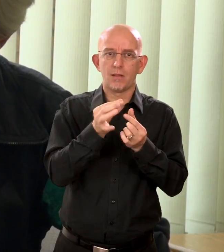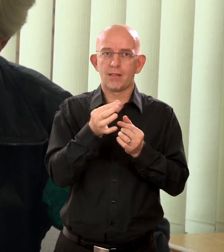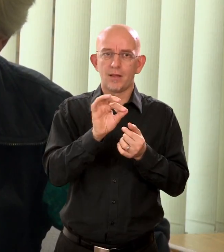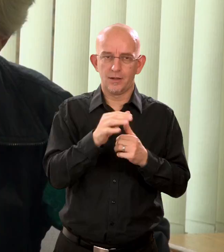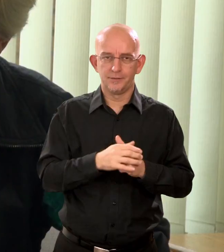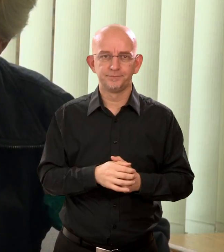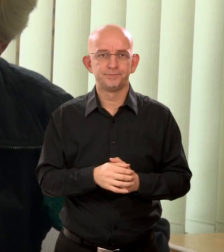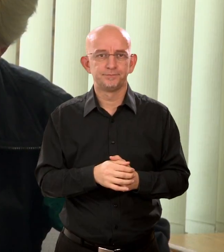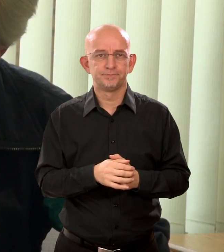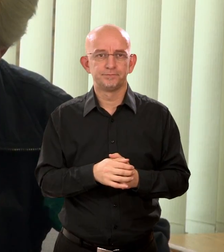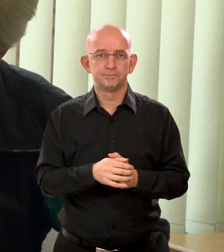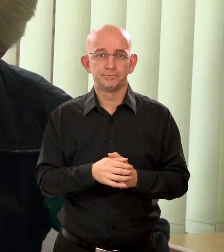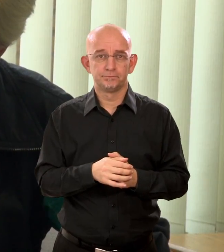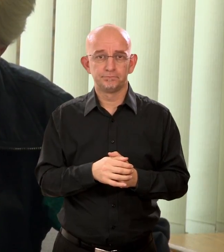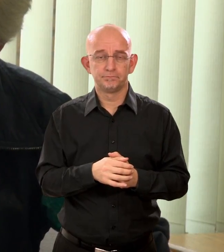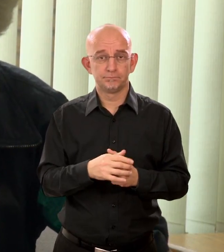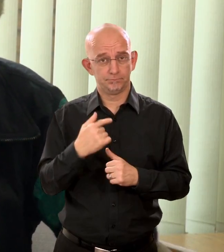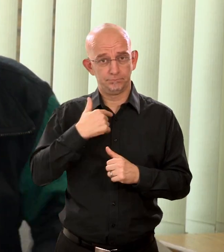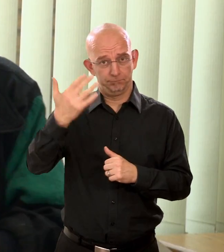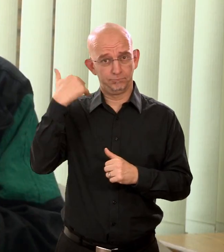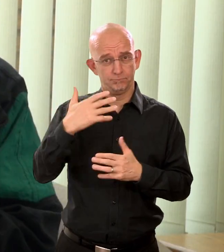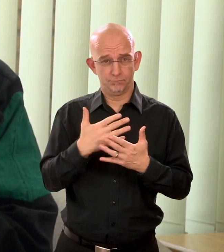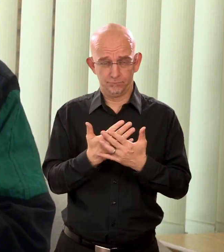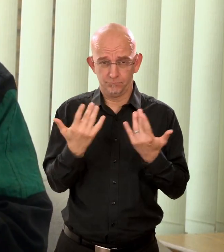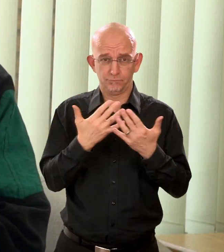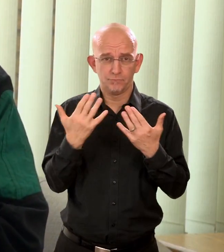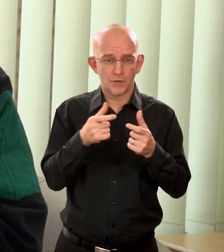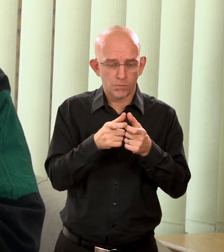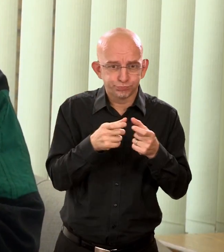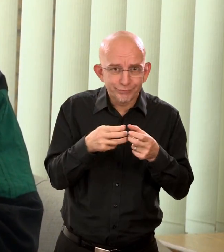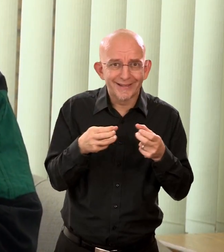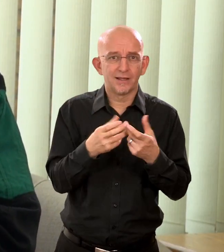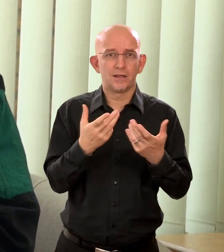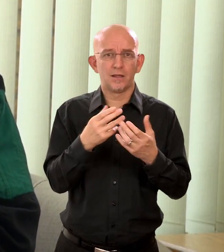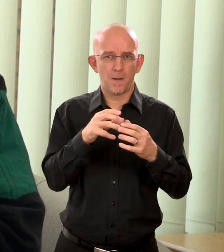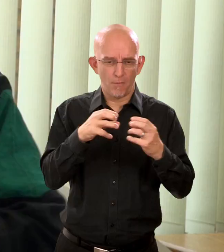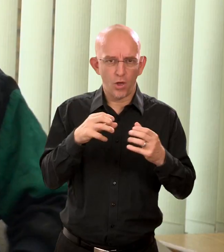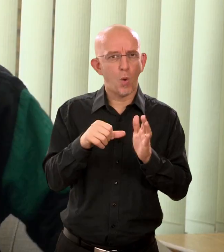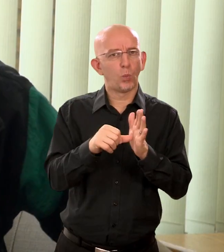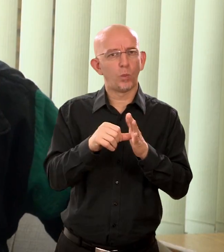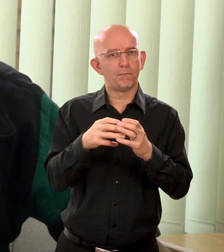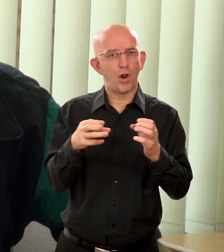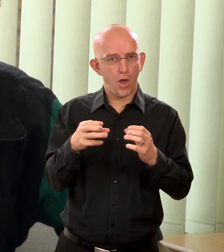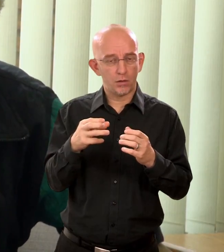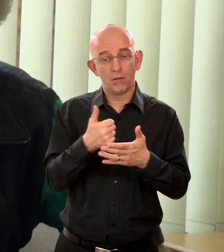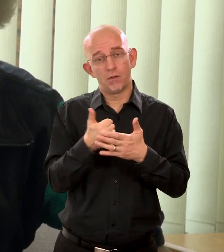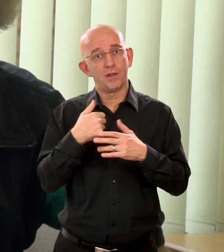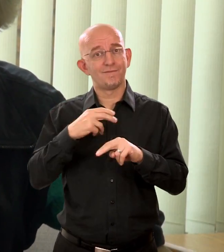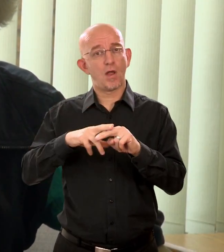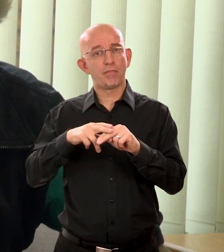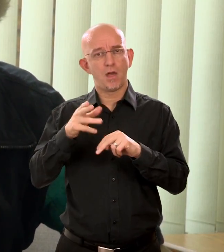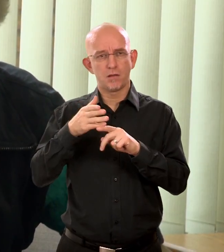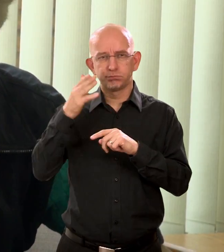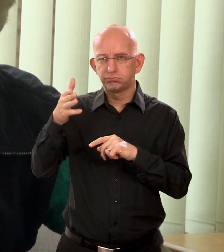I used to have lots and lots of bricks, blocks, wood blocks. Yeah. Every time